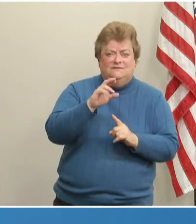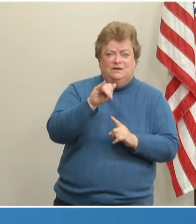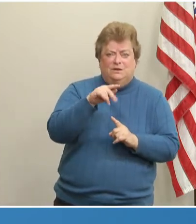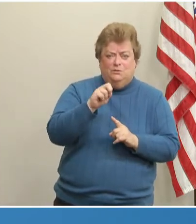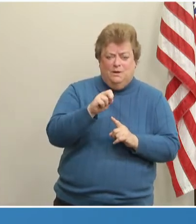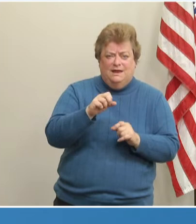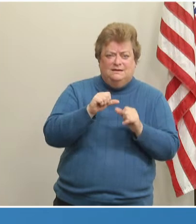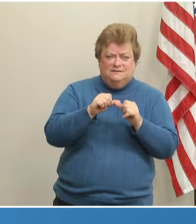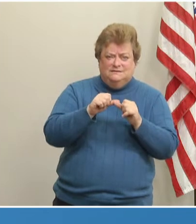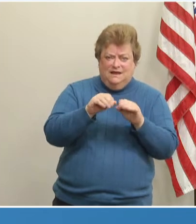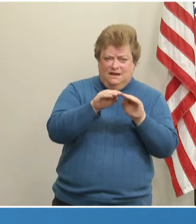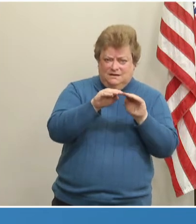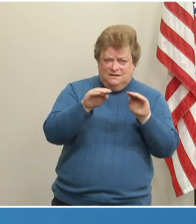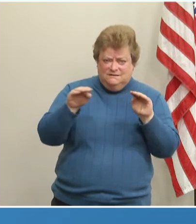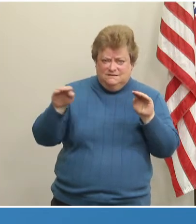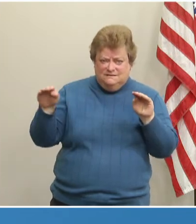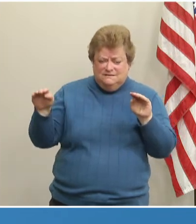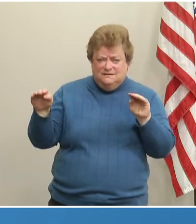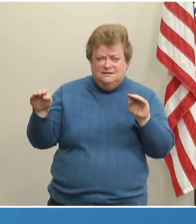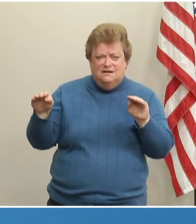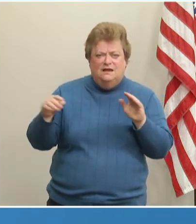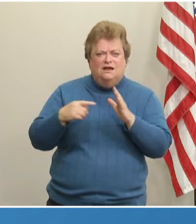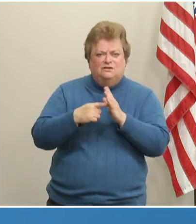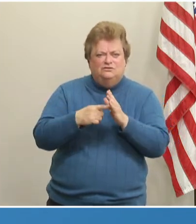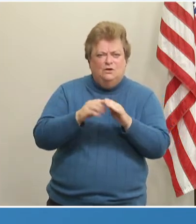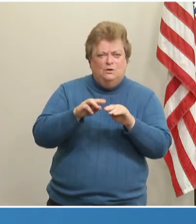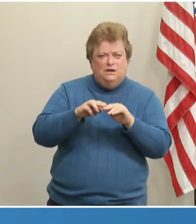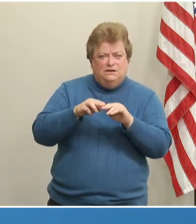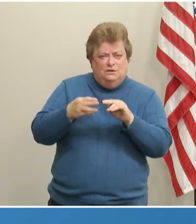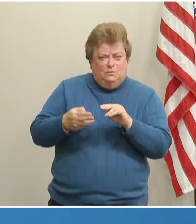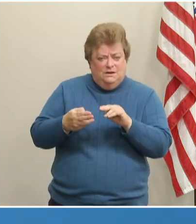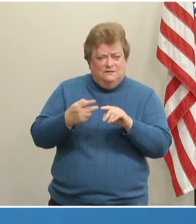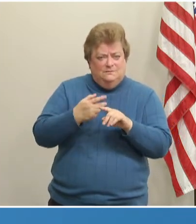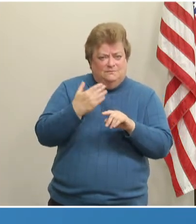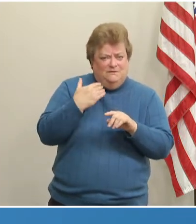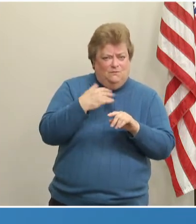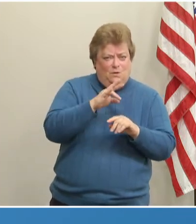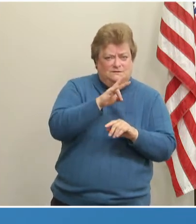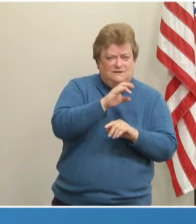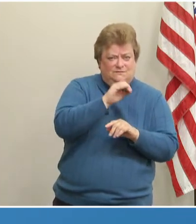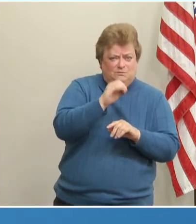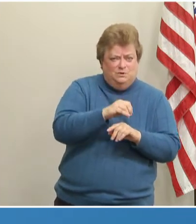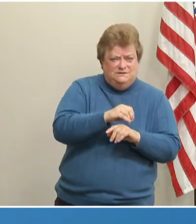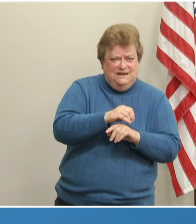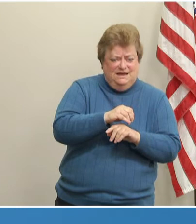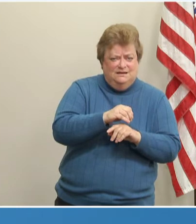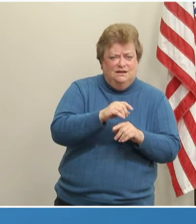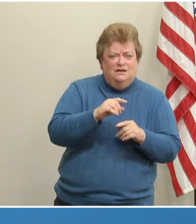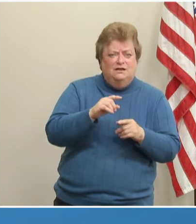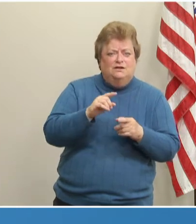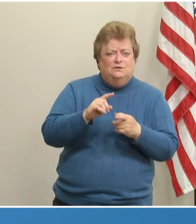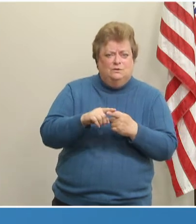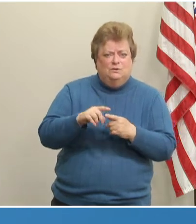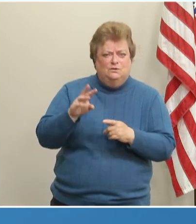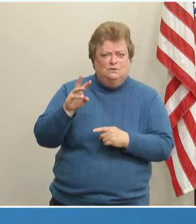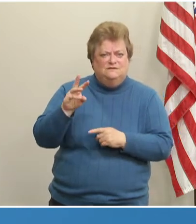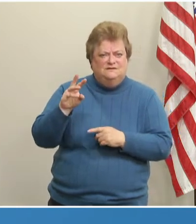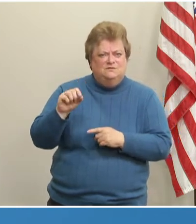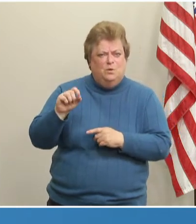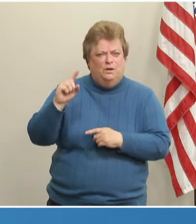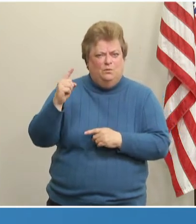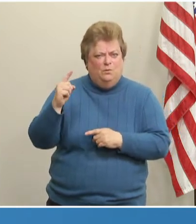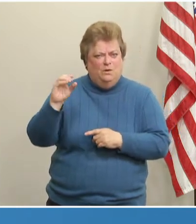stayed consistent over the past few weeks and has showed a decrease from 7% the week ending April 24th to